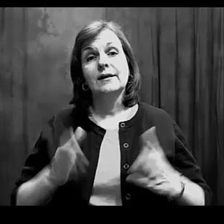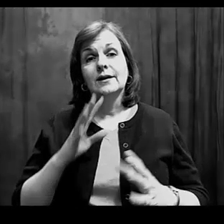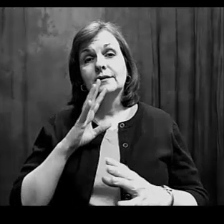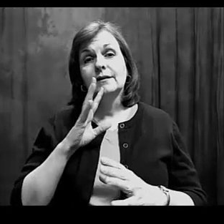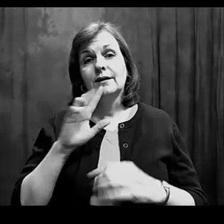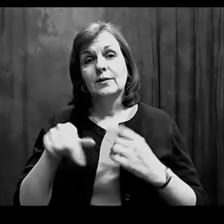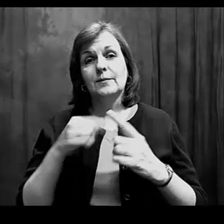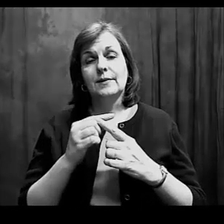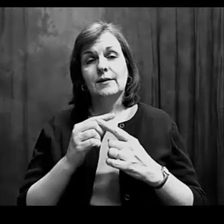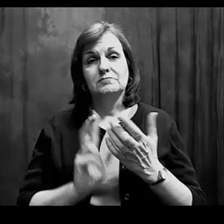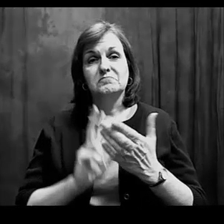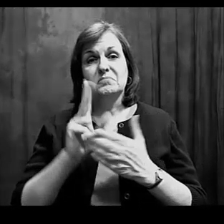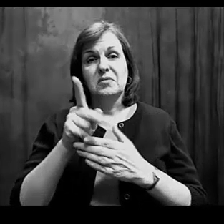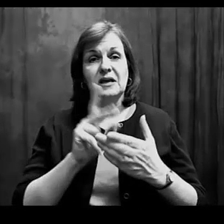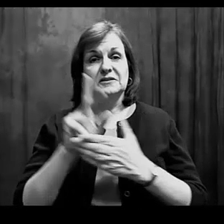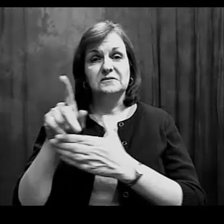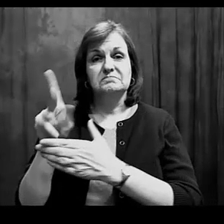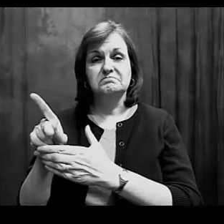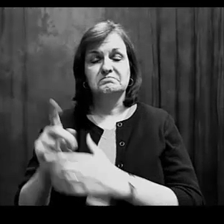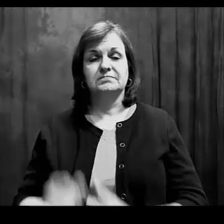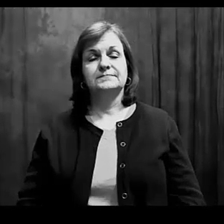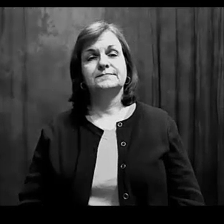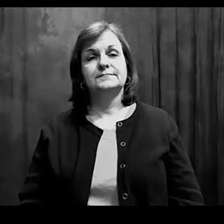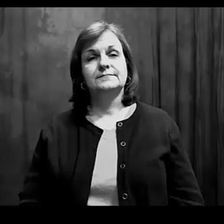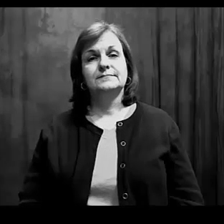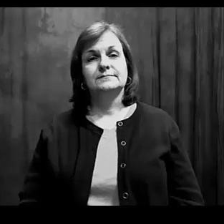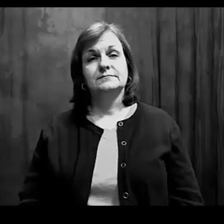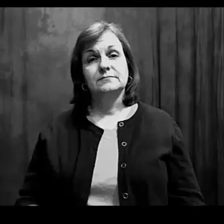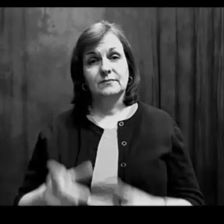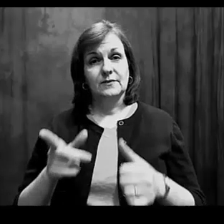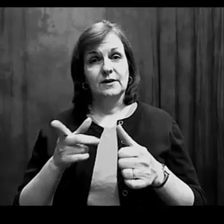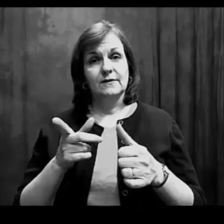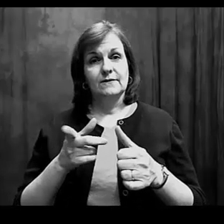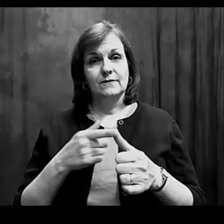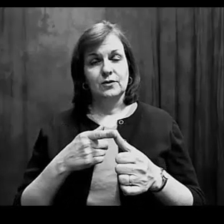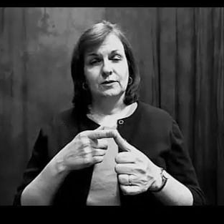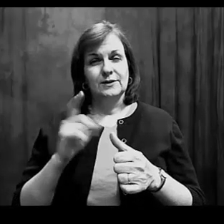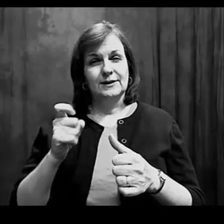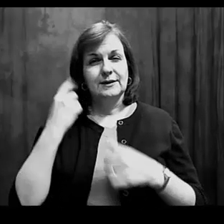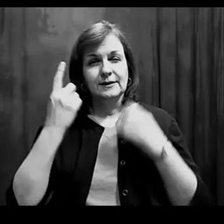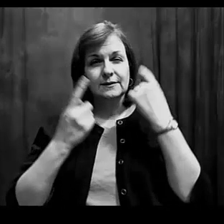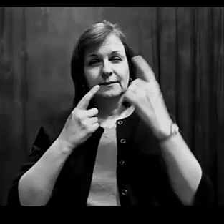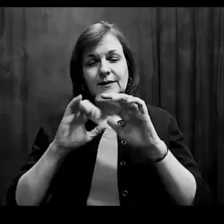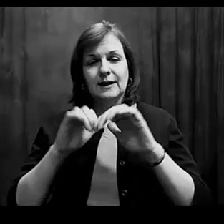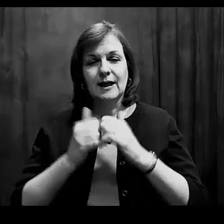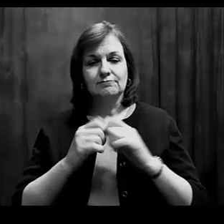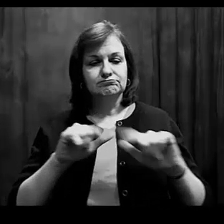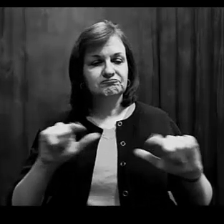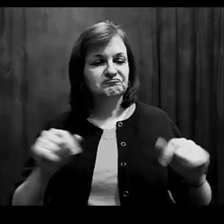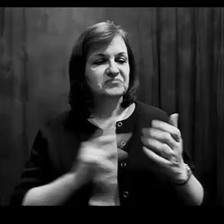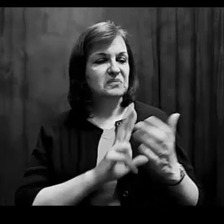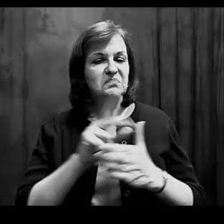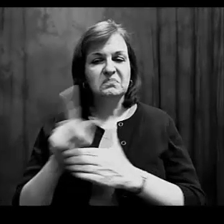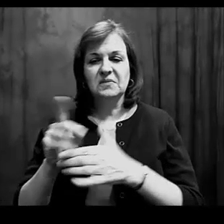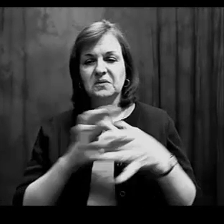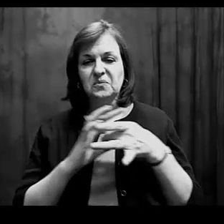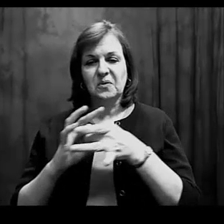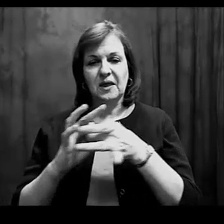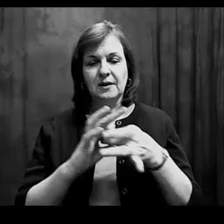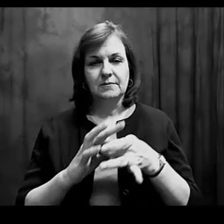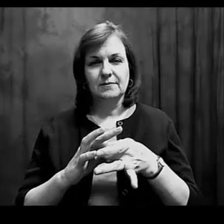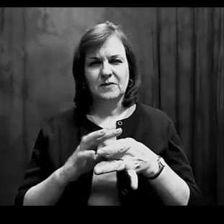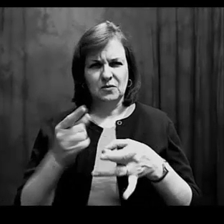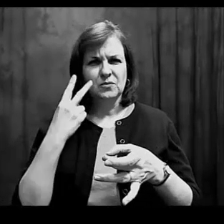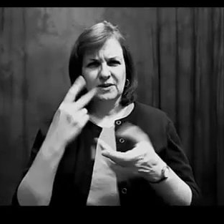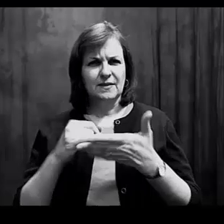Let's spend a little bit of time talking about the plant kingdom. First of all, what we need to consider is how plants are related. We've looked